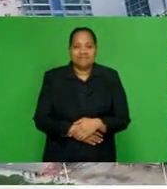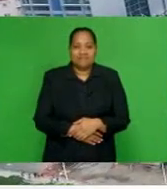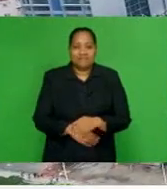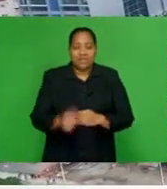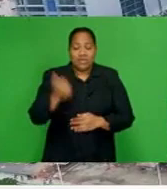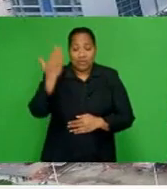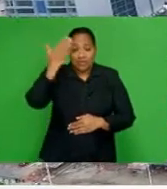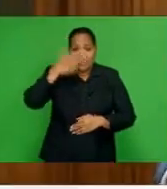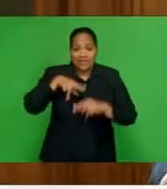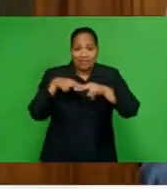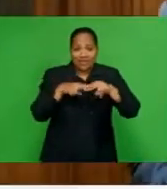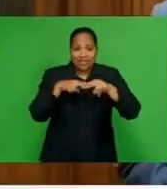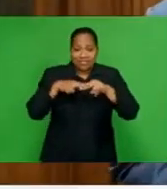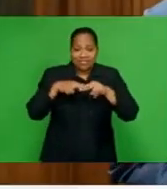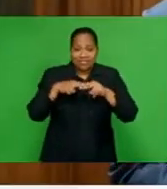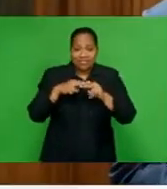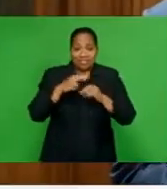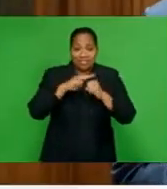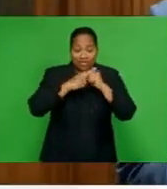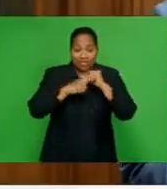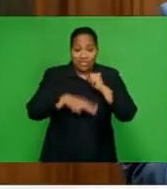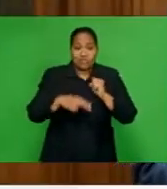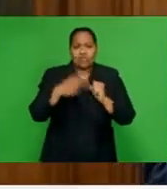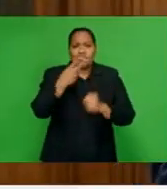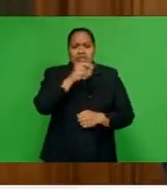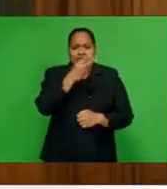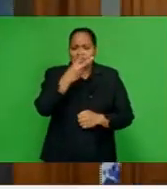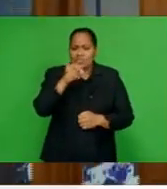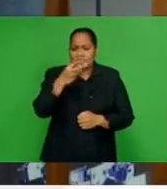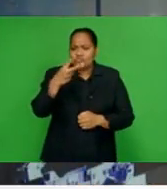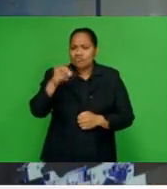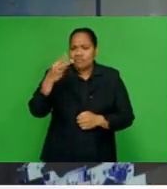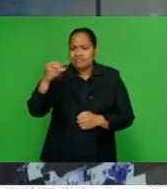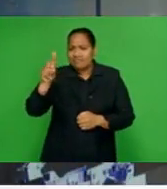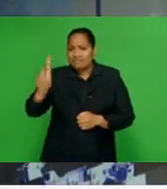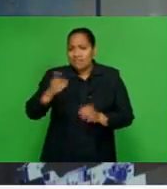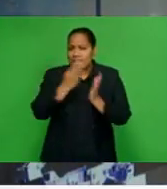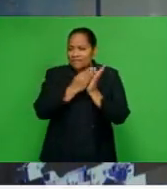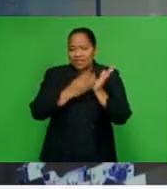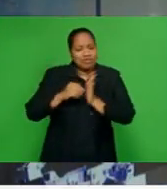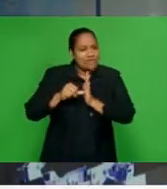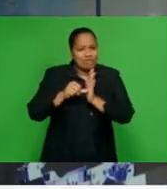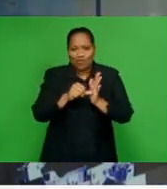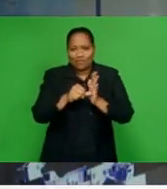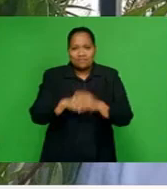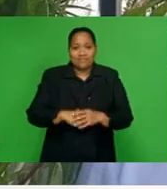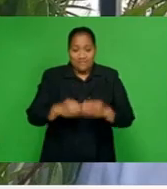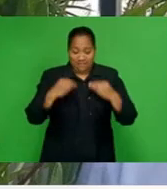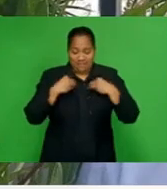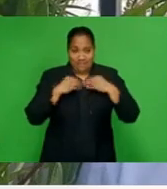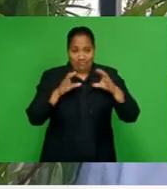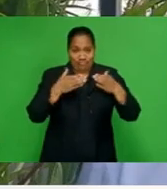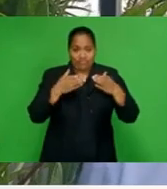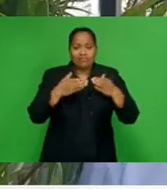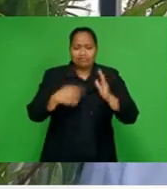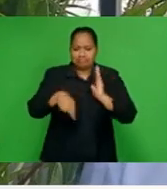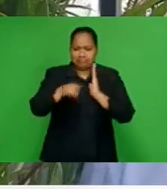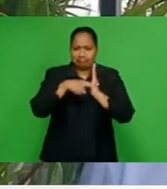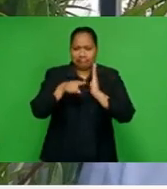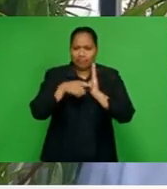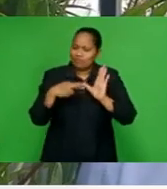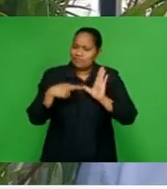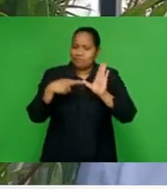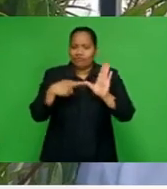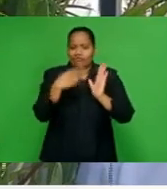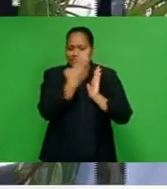Good evening, Fiji. In this bulletin, 2020-2021 budget a tough one. Business sector responds positively to the